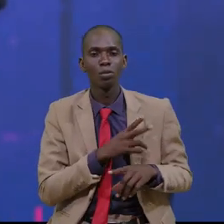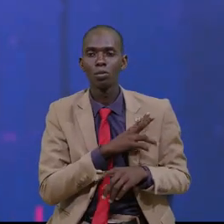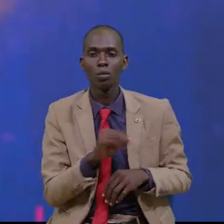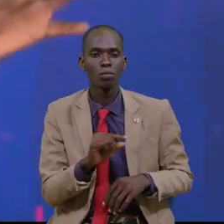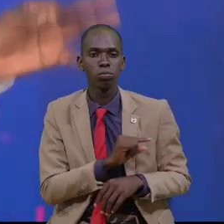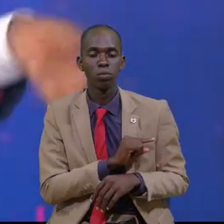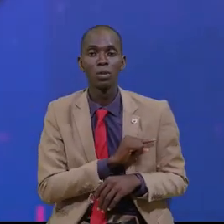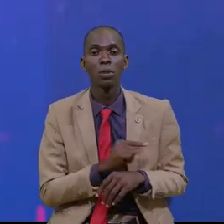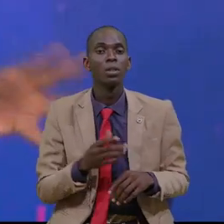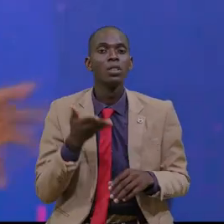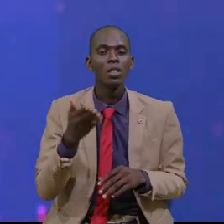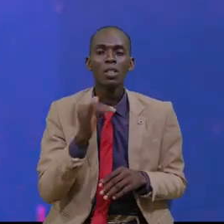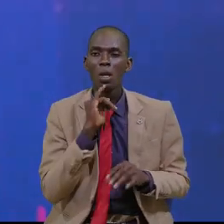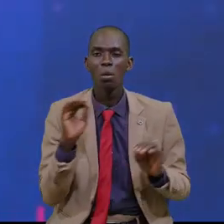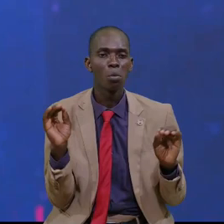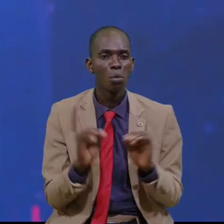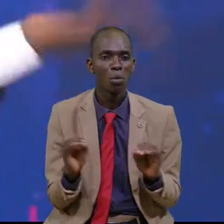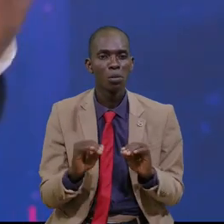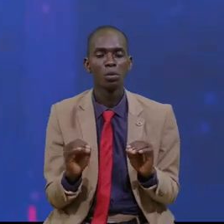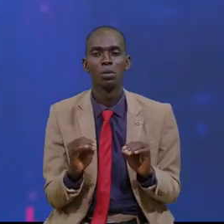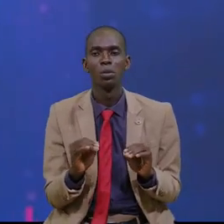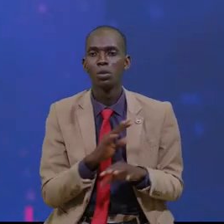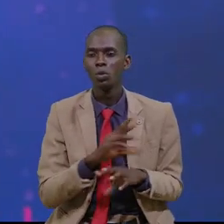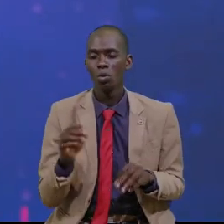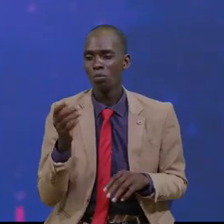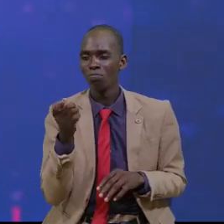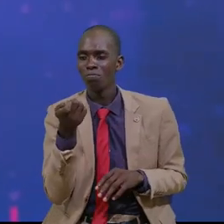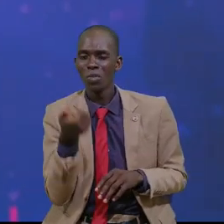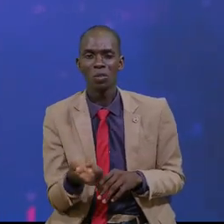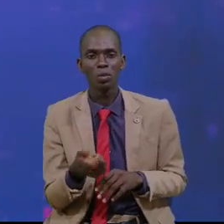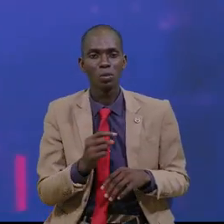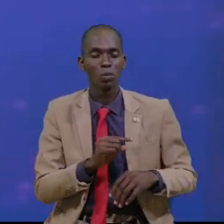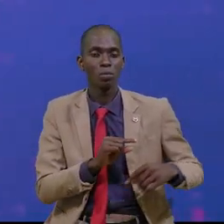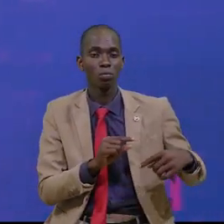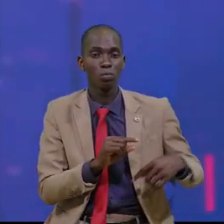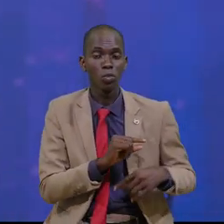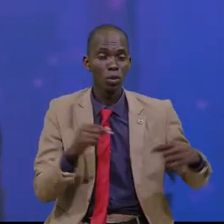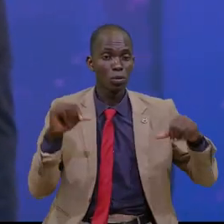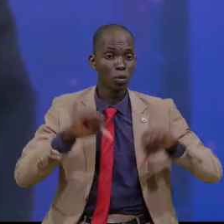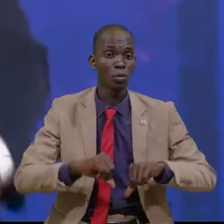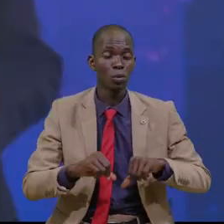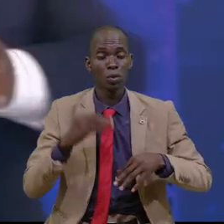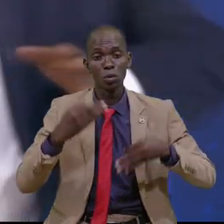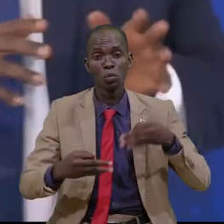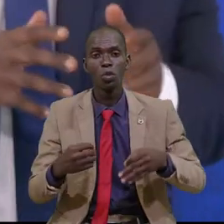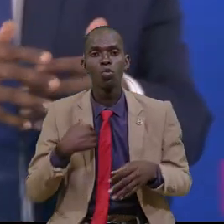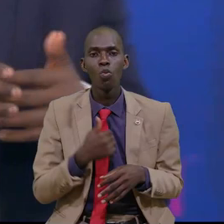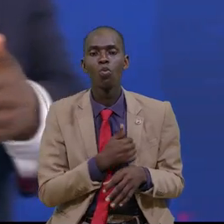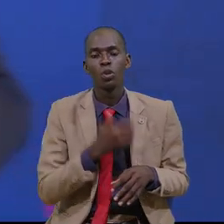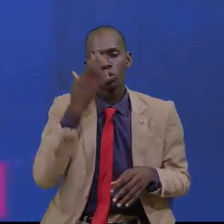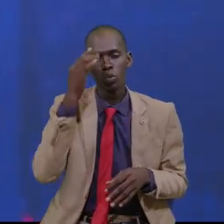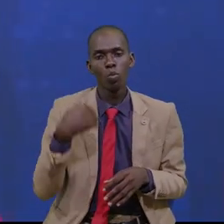no slight condemnation. And we know we're sanctified by the blood of the